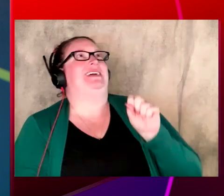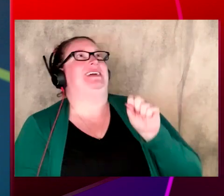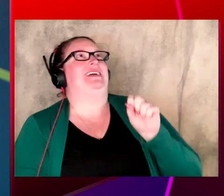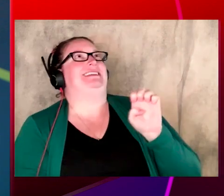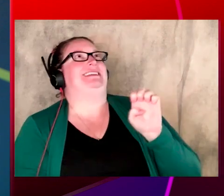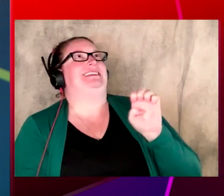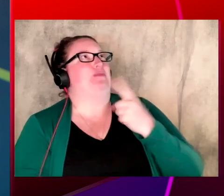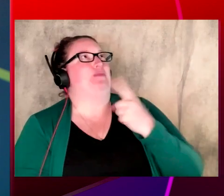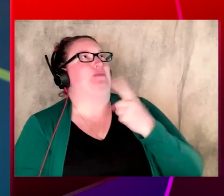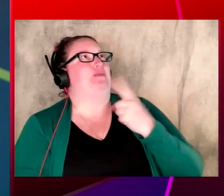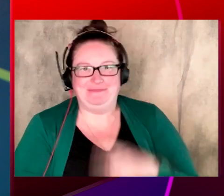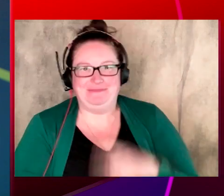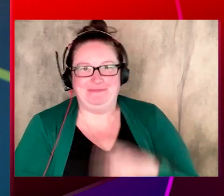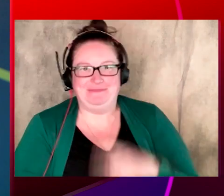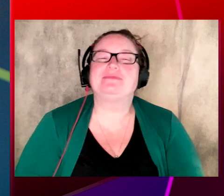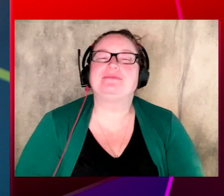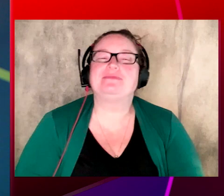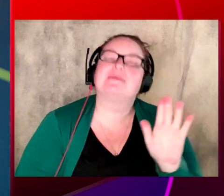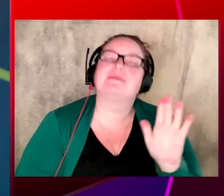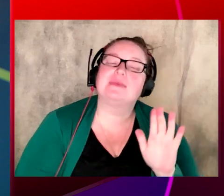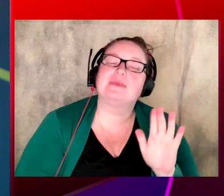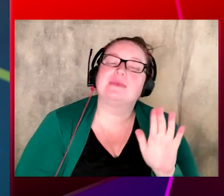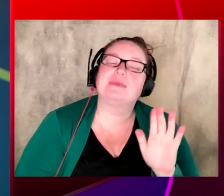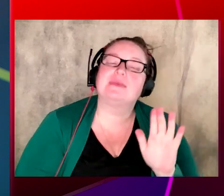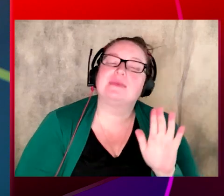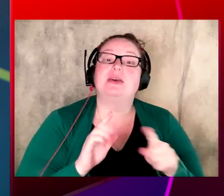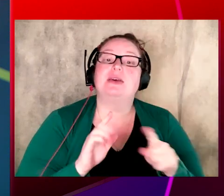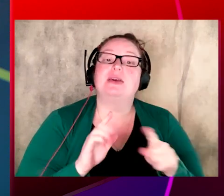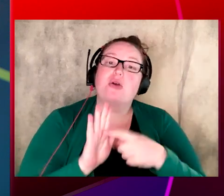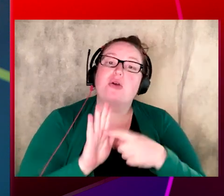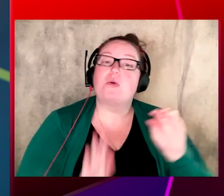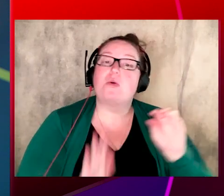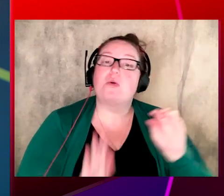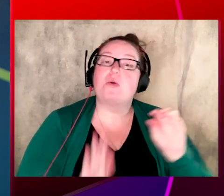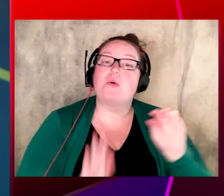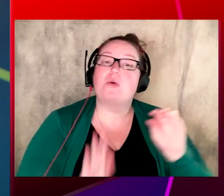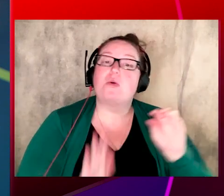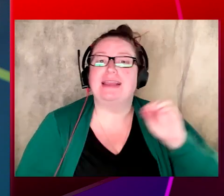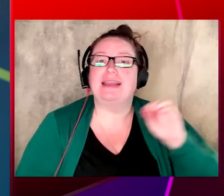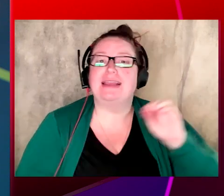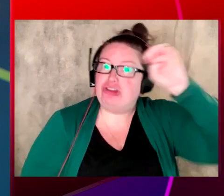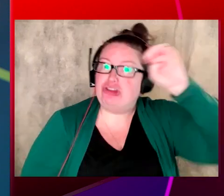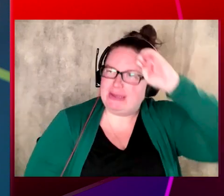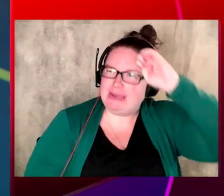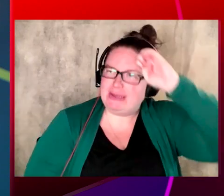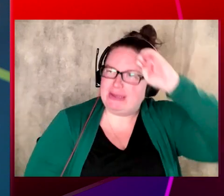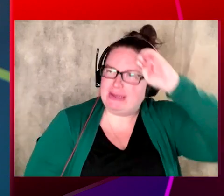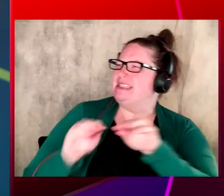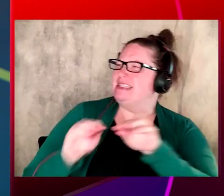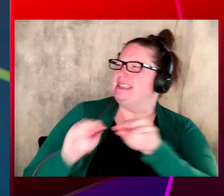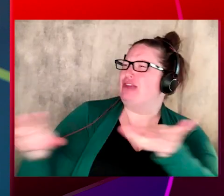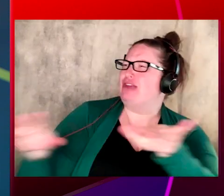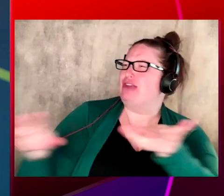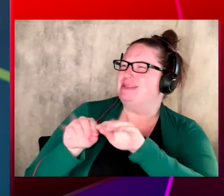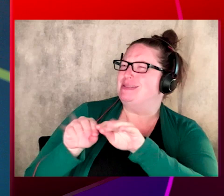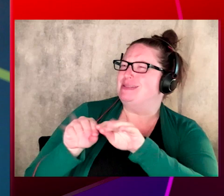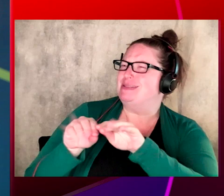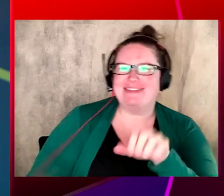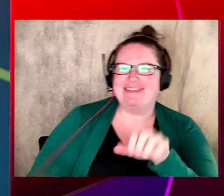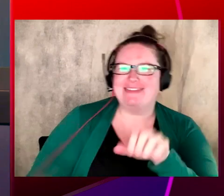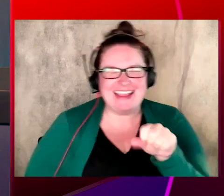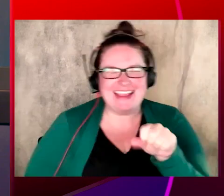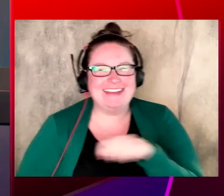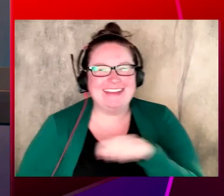Show the Oregon region and the Europe region and some love. Spread the love around.